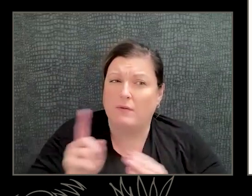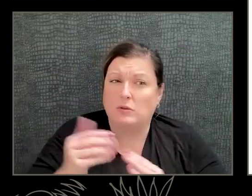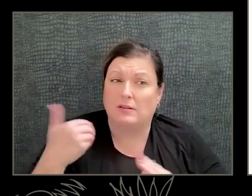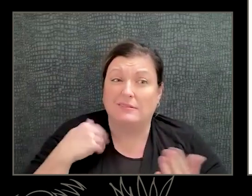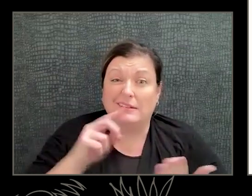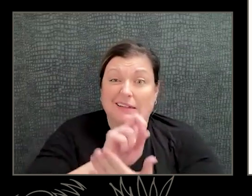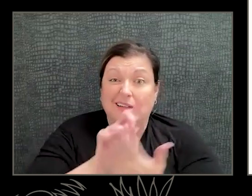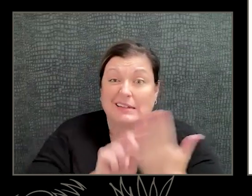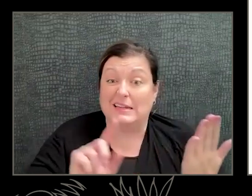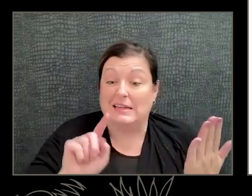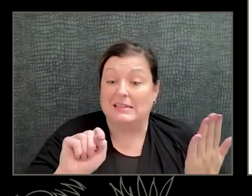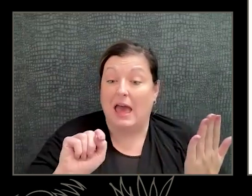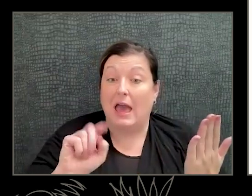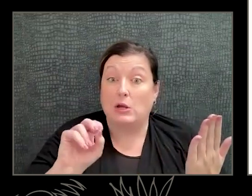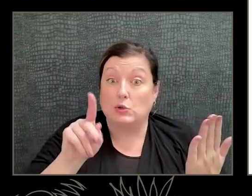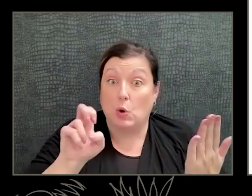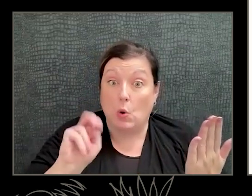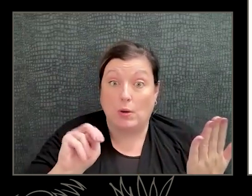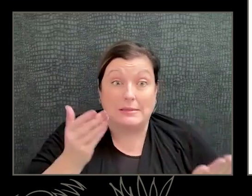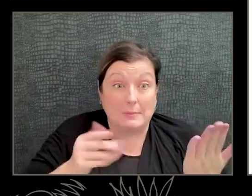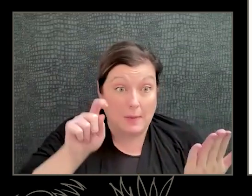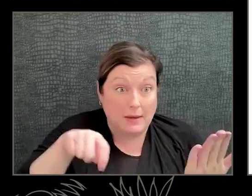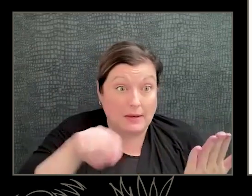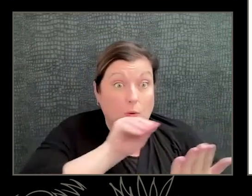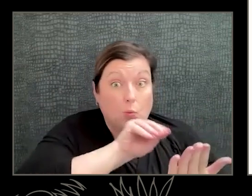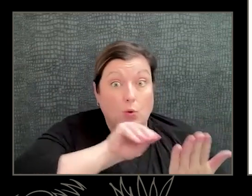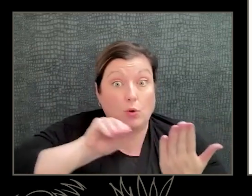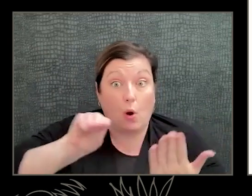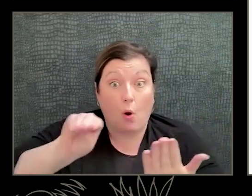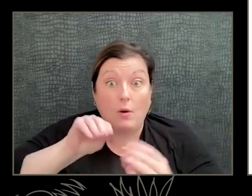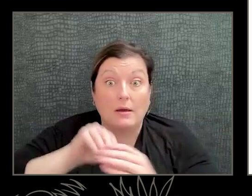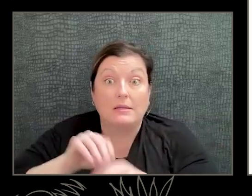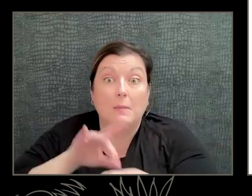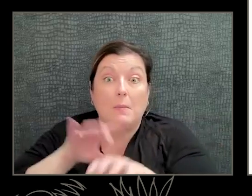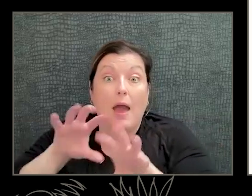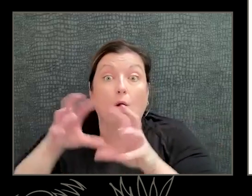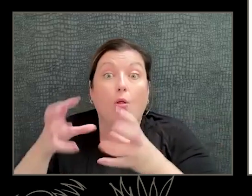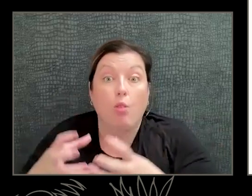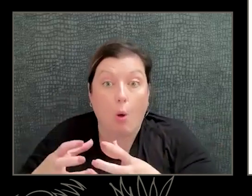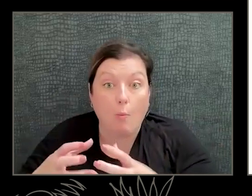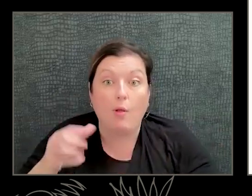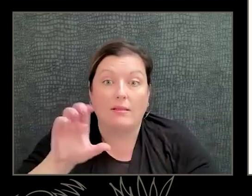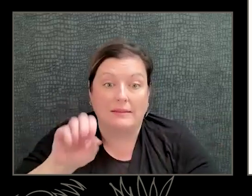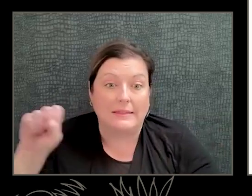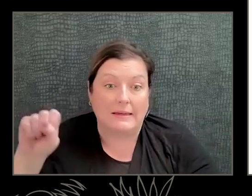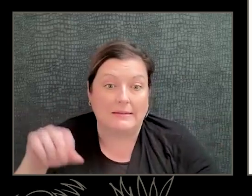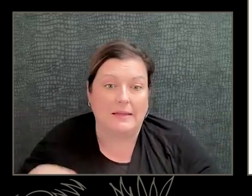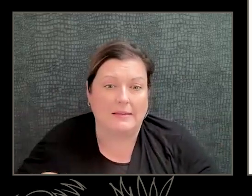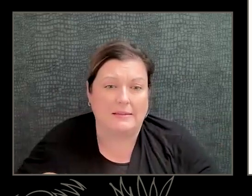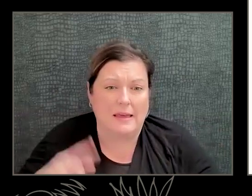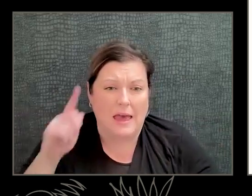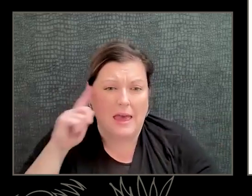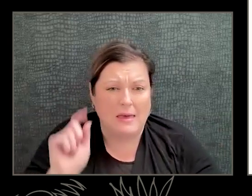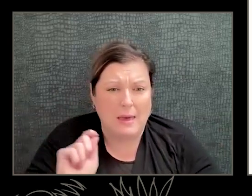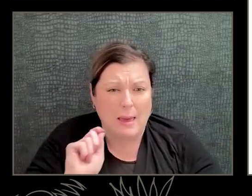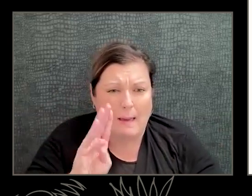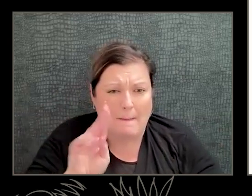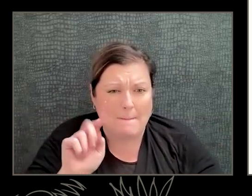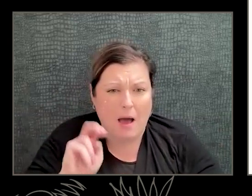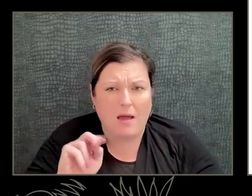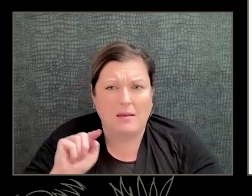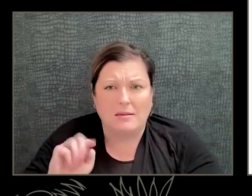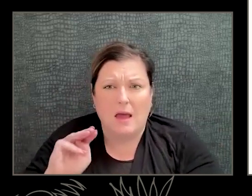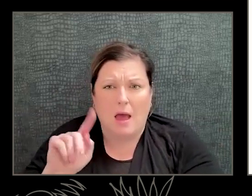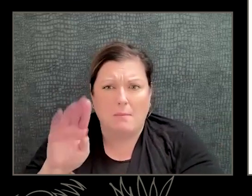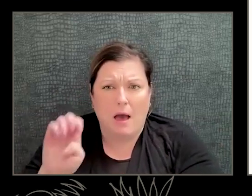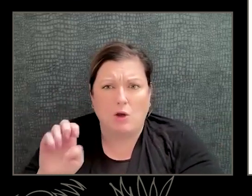tokens that I might need are going to go into my global CSS, which I think it says button.module.css, but I think I just forgot to